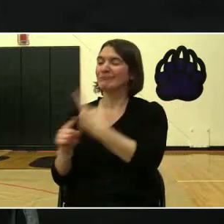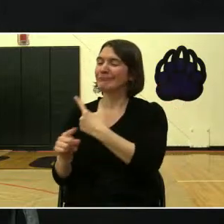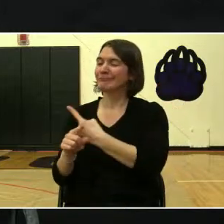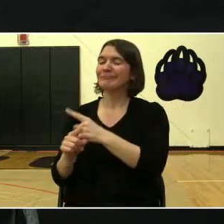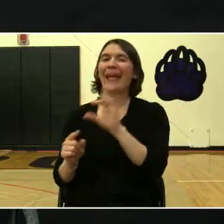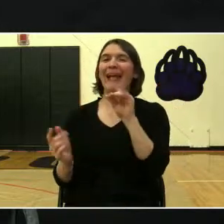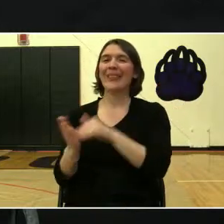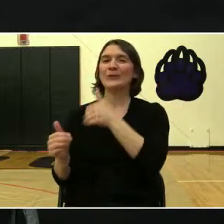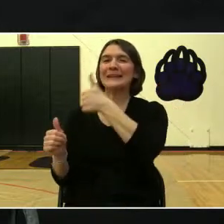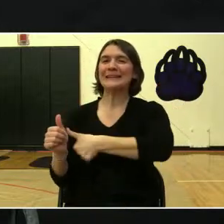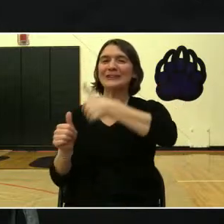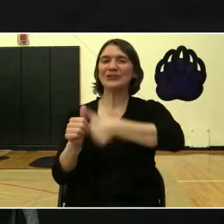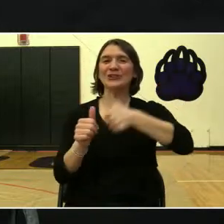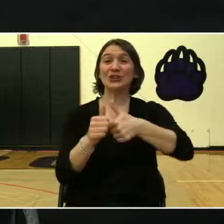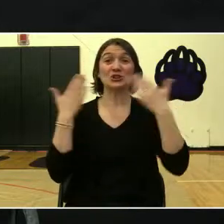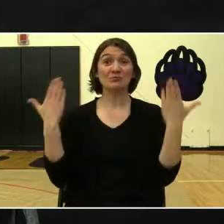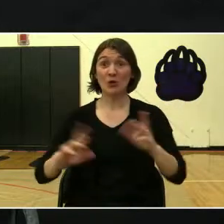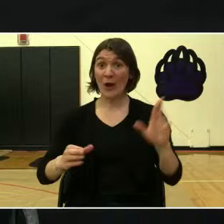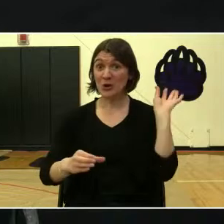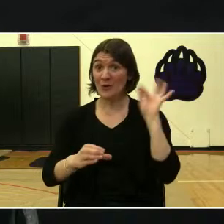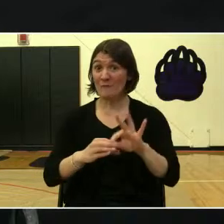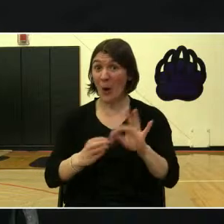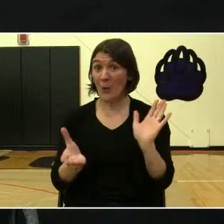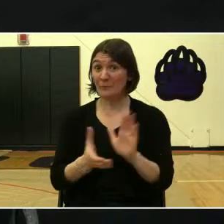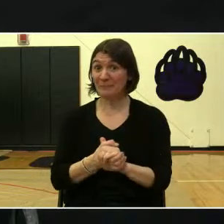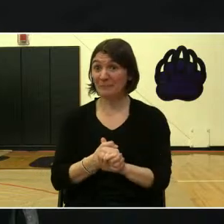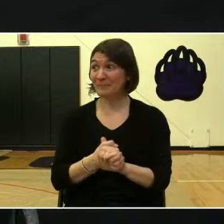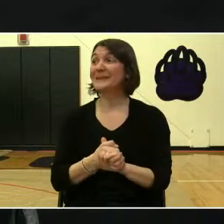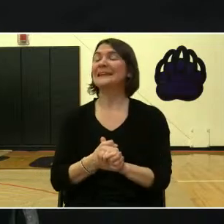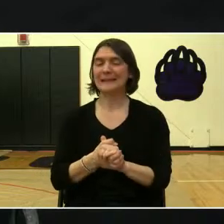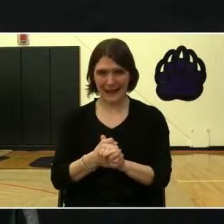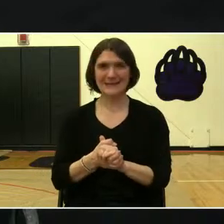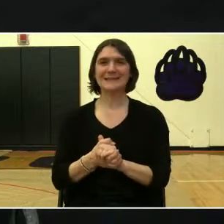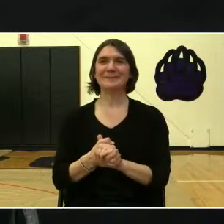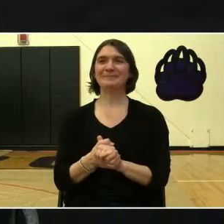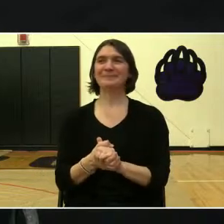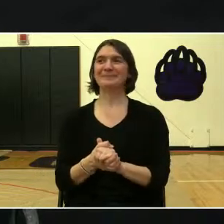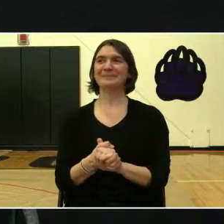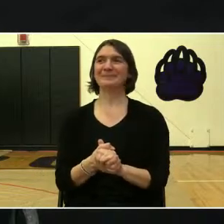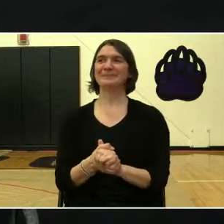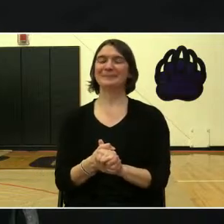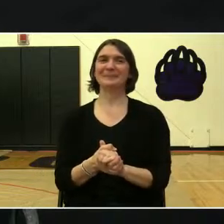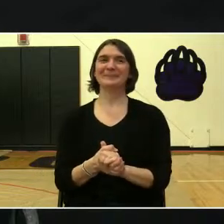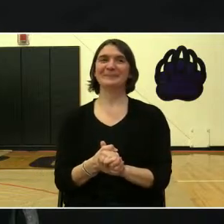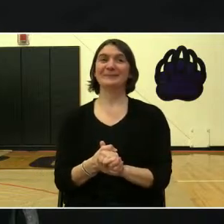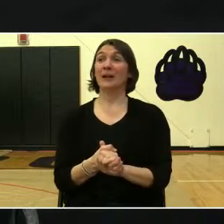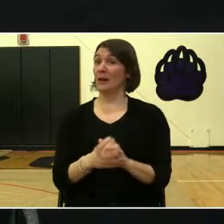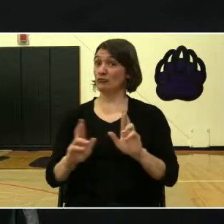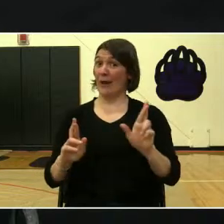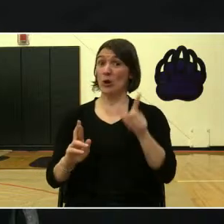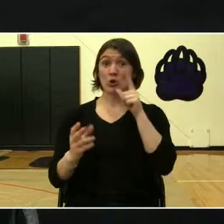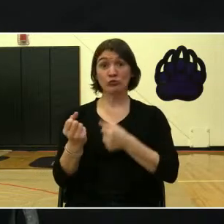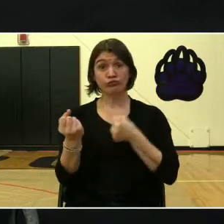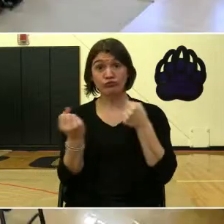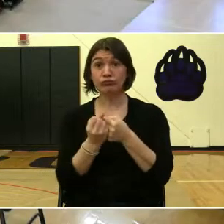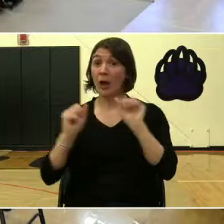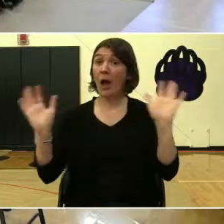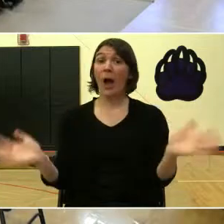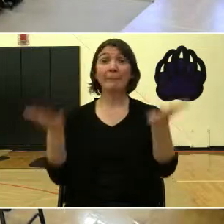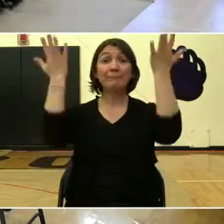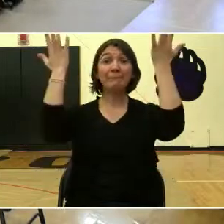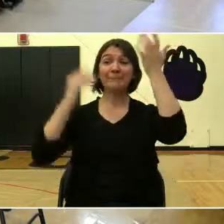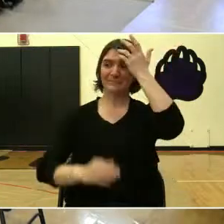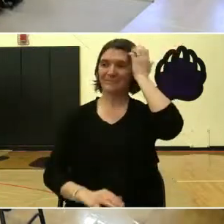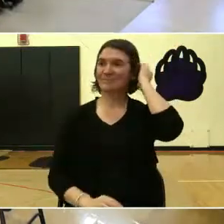board be set at $8,000 each are you ready for that question well then all those in favor please rise and